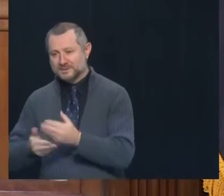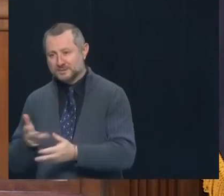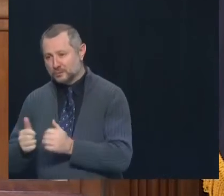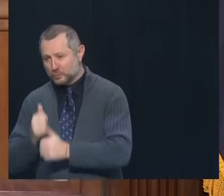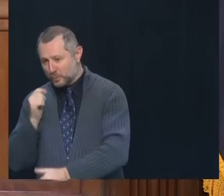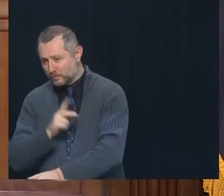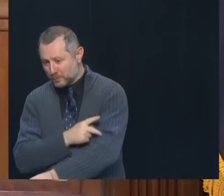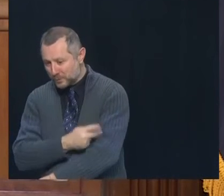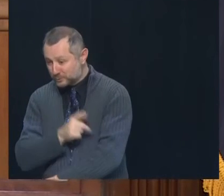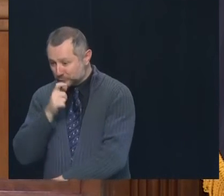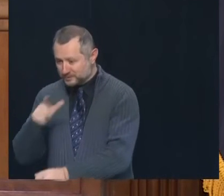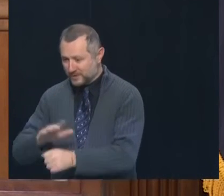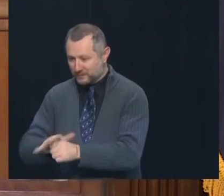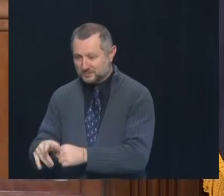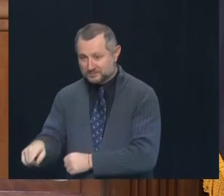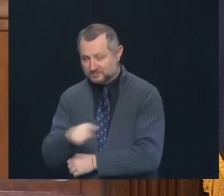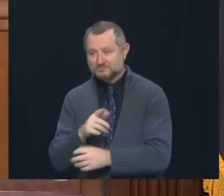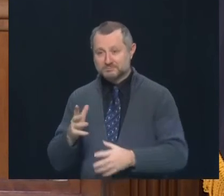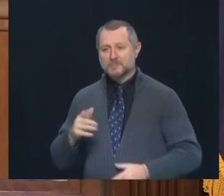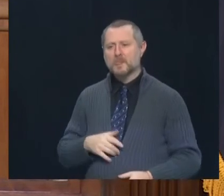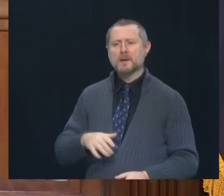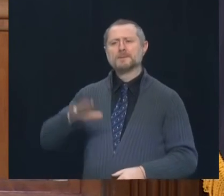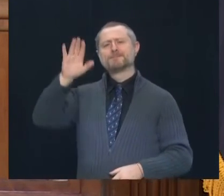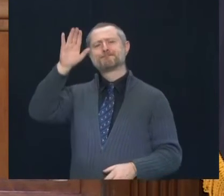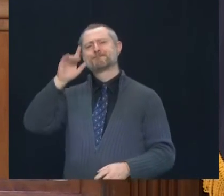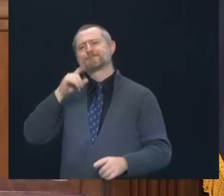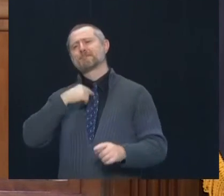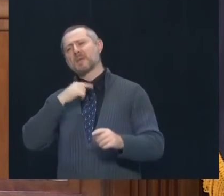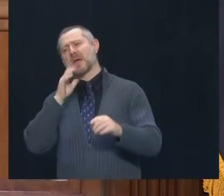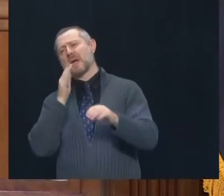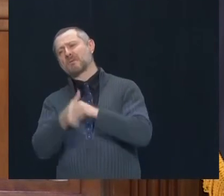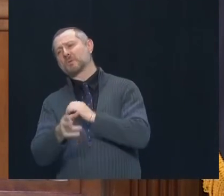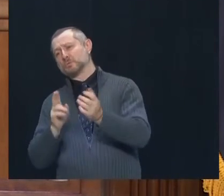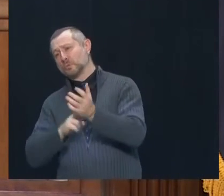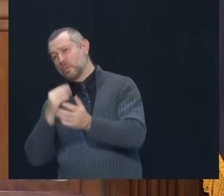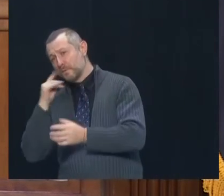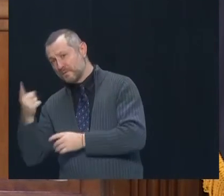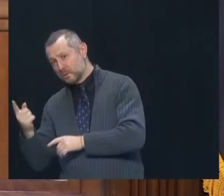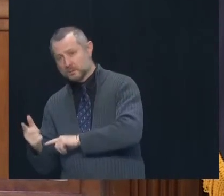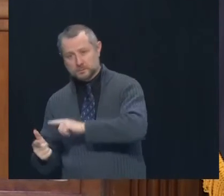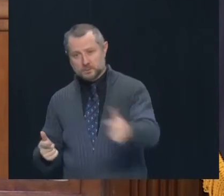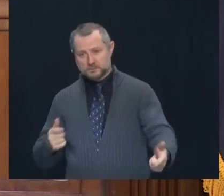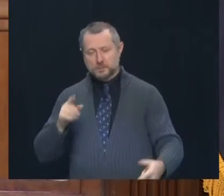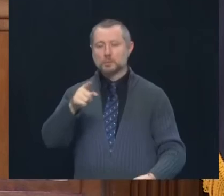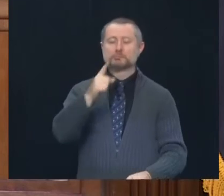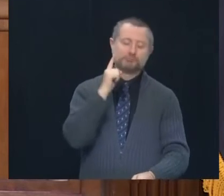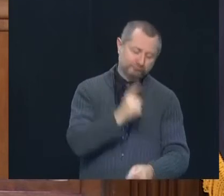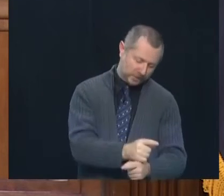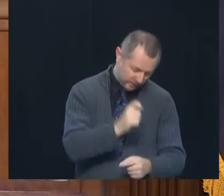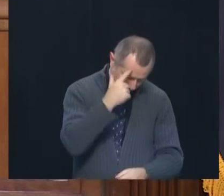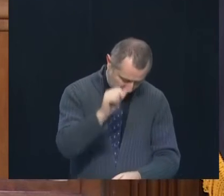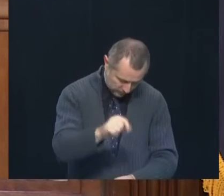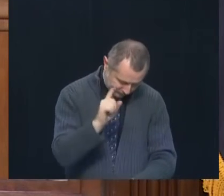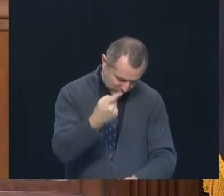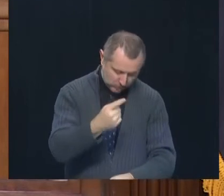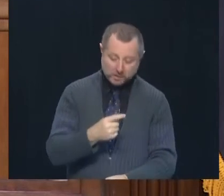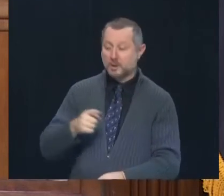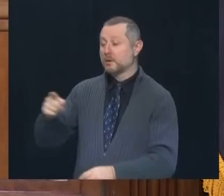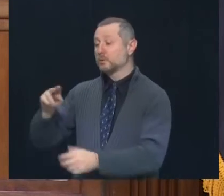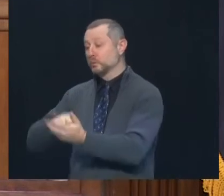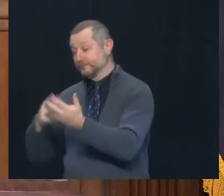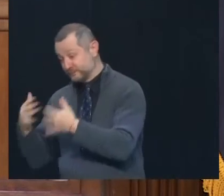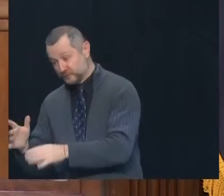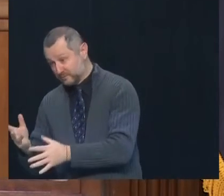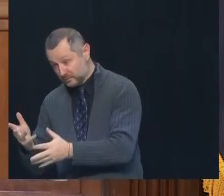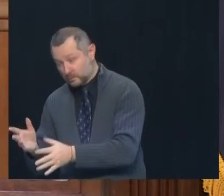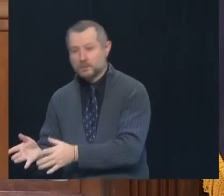workers coming after the nursing home staff and residents. After the nursing home staff, because the seniors, what CDC says, what we